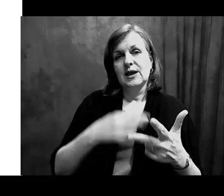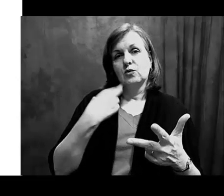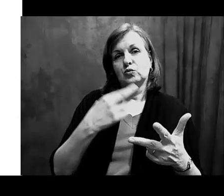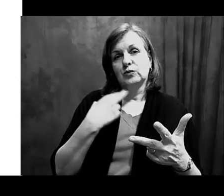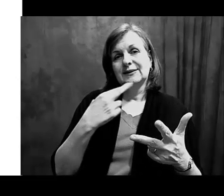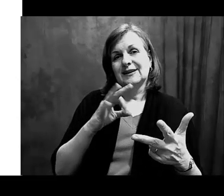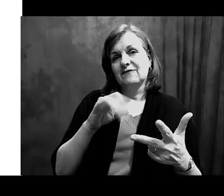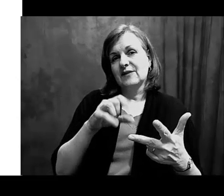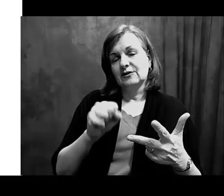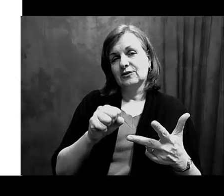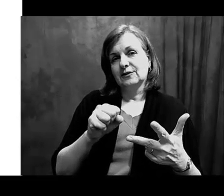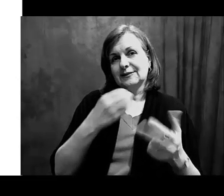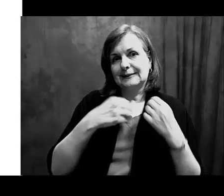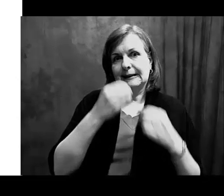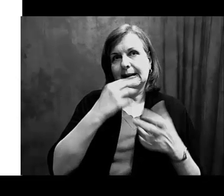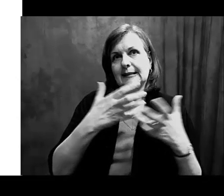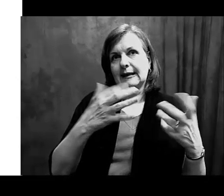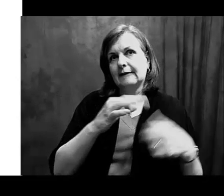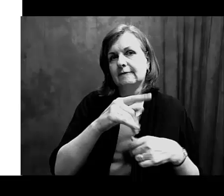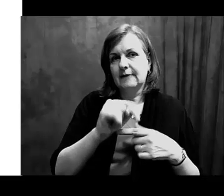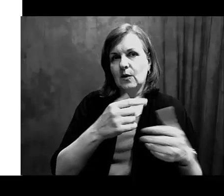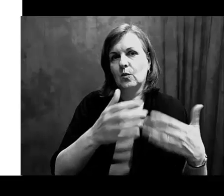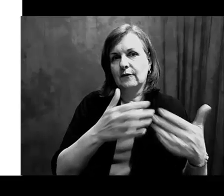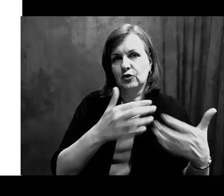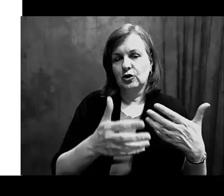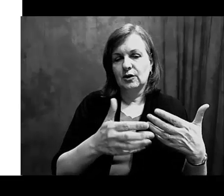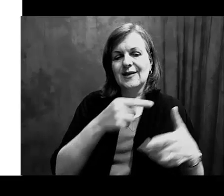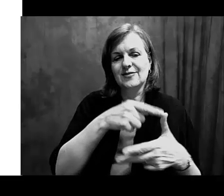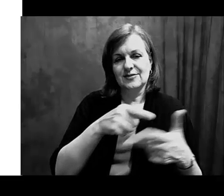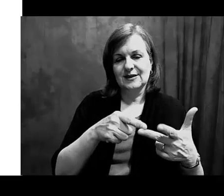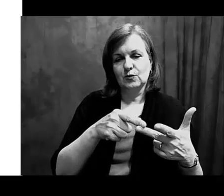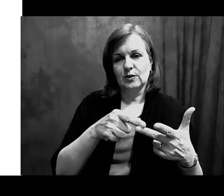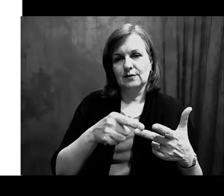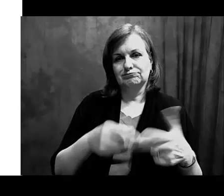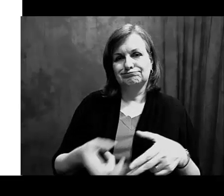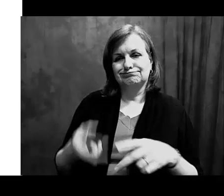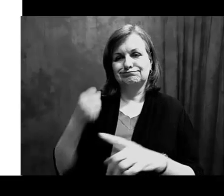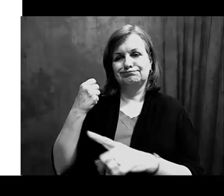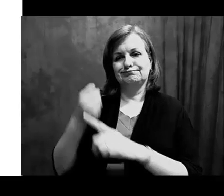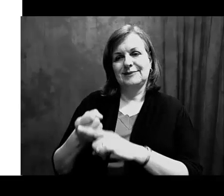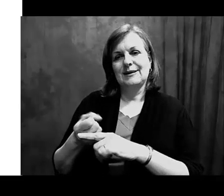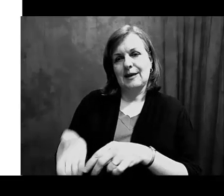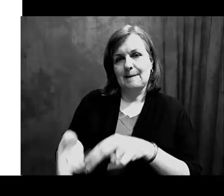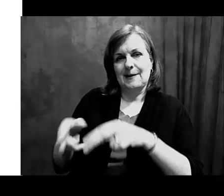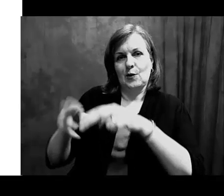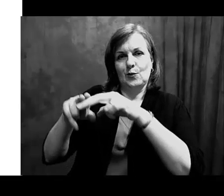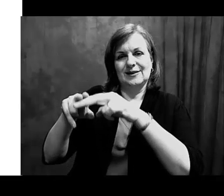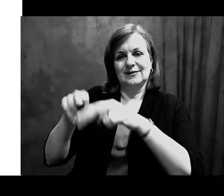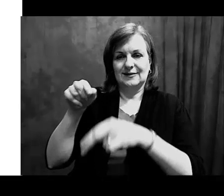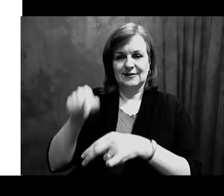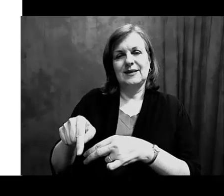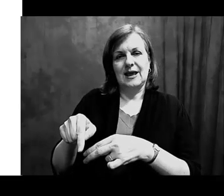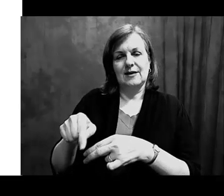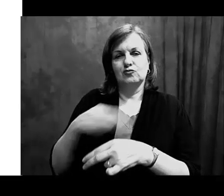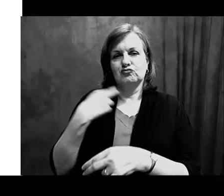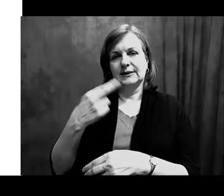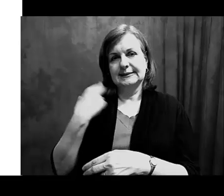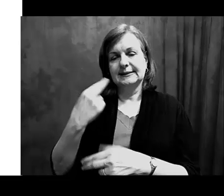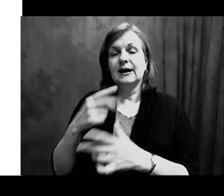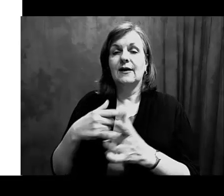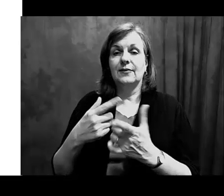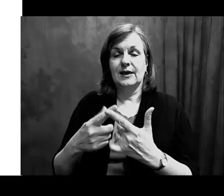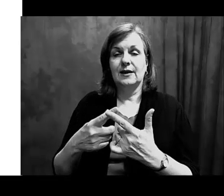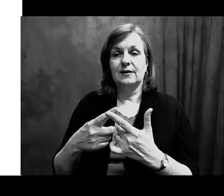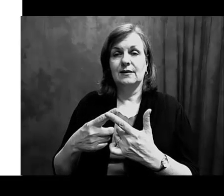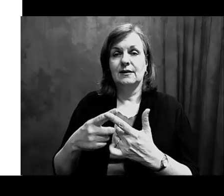high-fat diets and so on, will compound that. And as we build up these